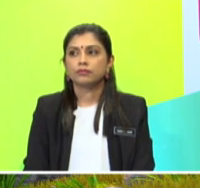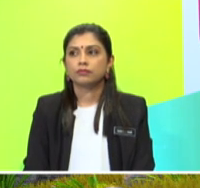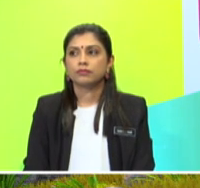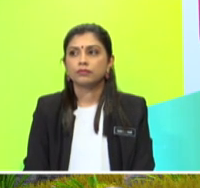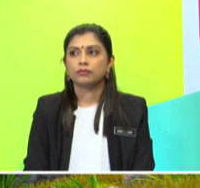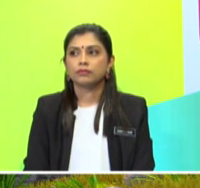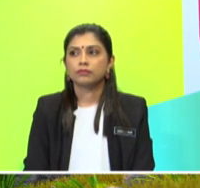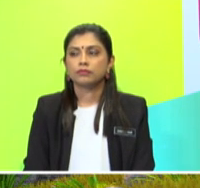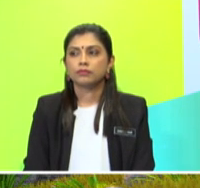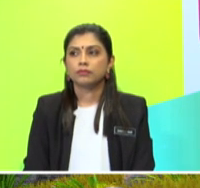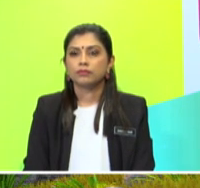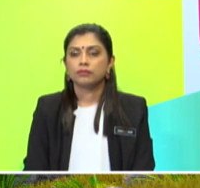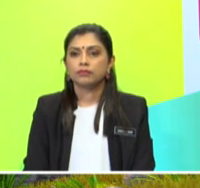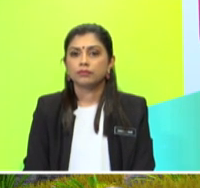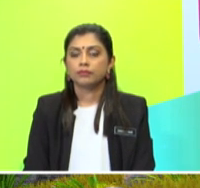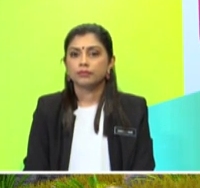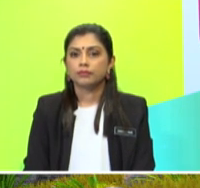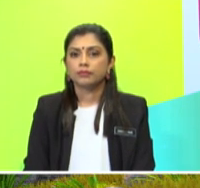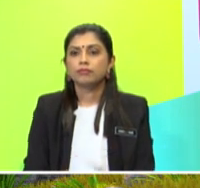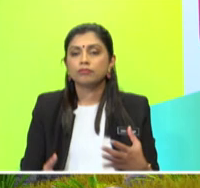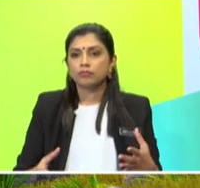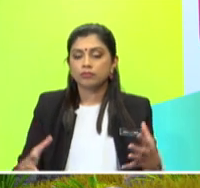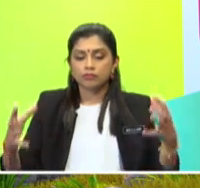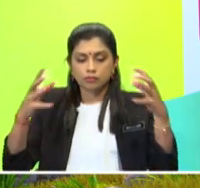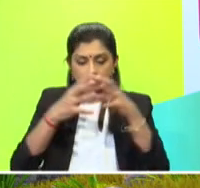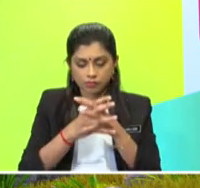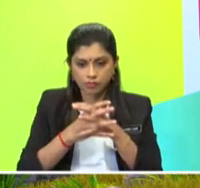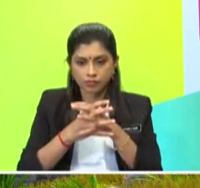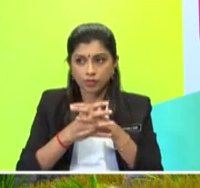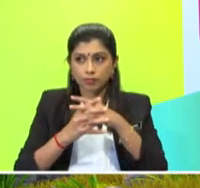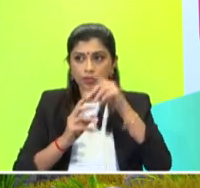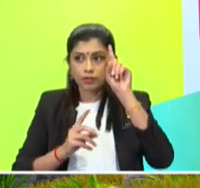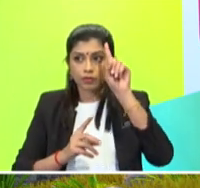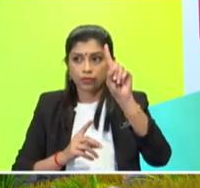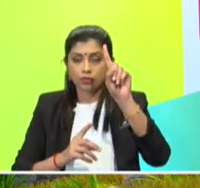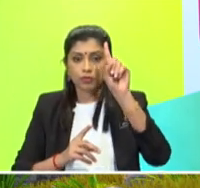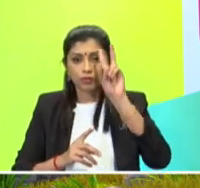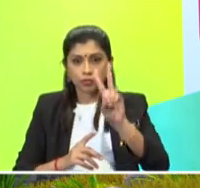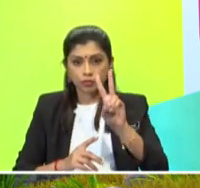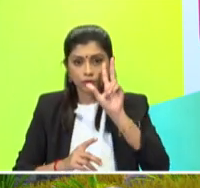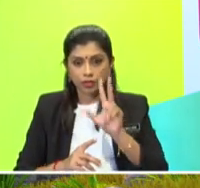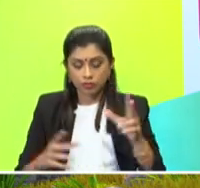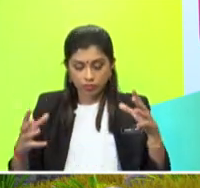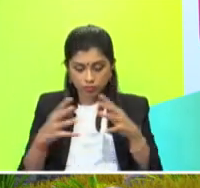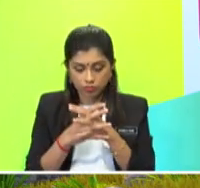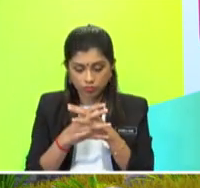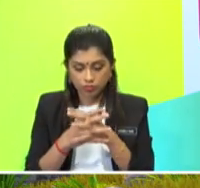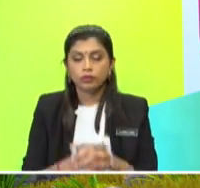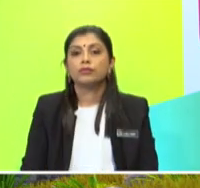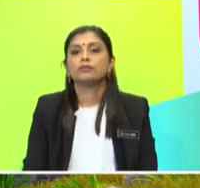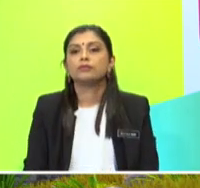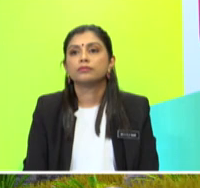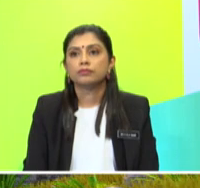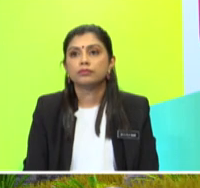Okay, that's good. So Iman has just combined all these three VAs into one sentence, and he started with personally,